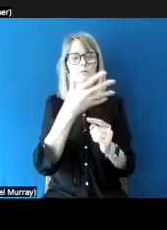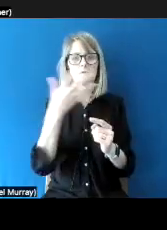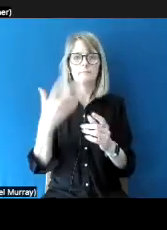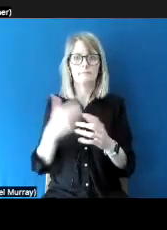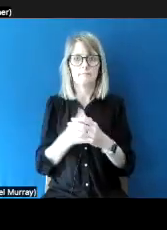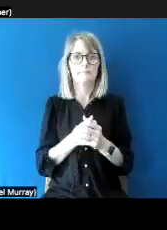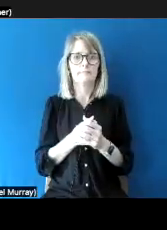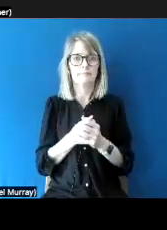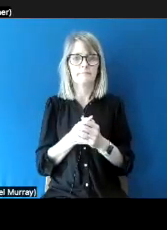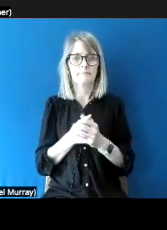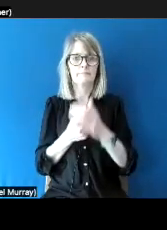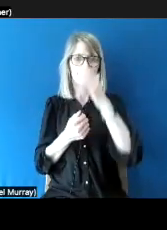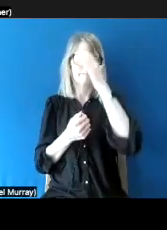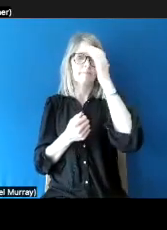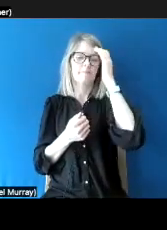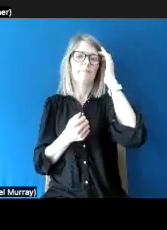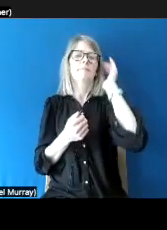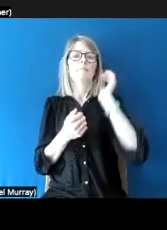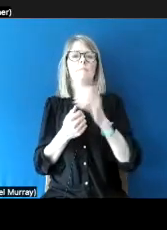Okay.